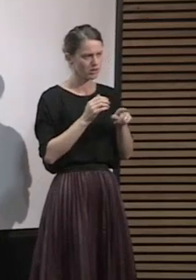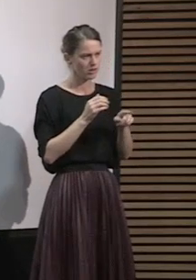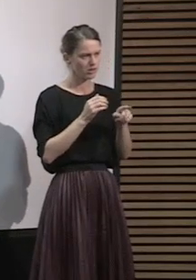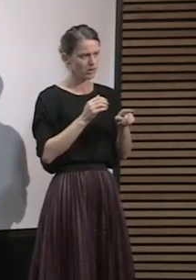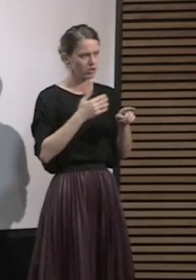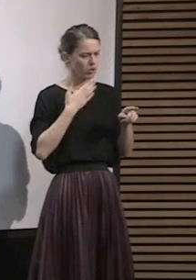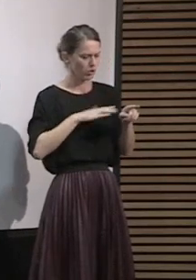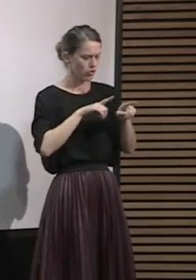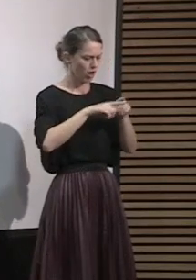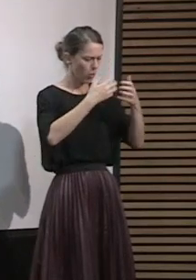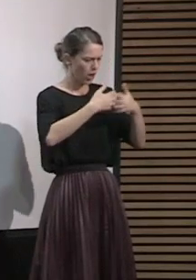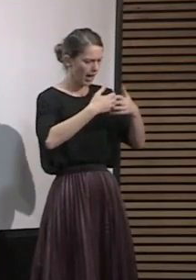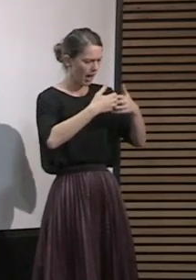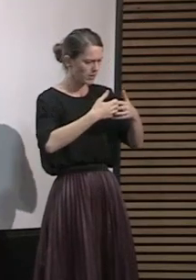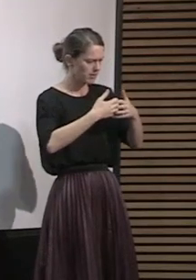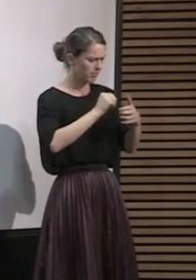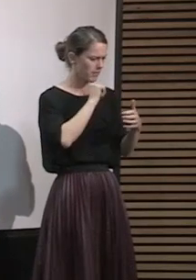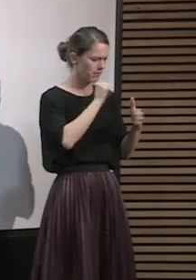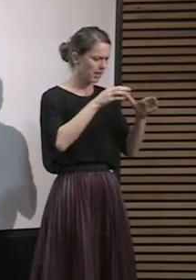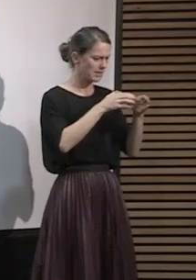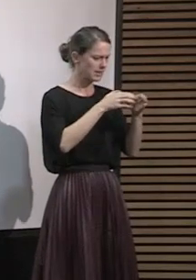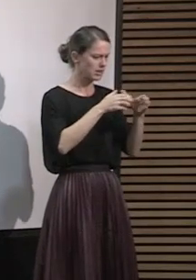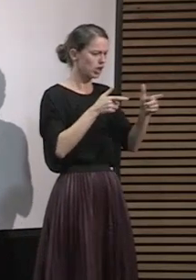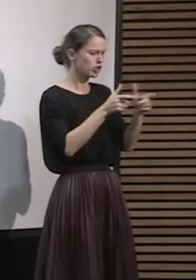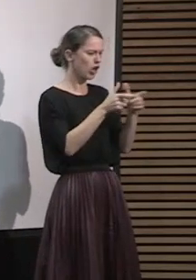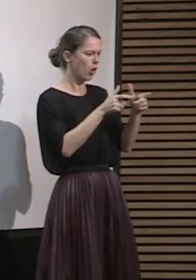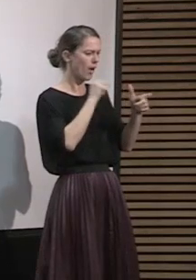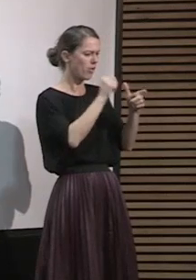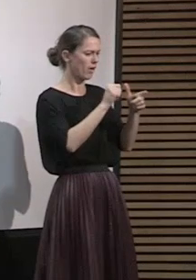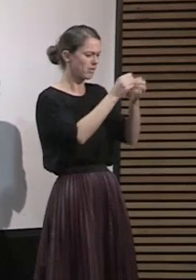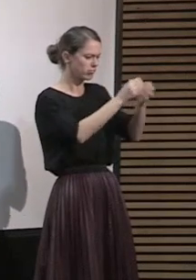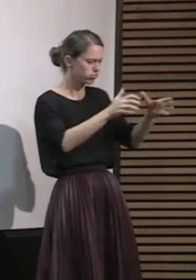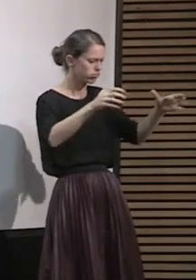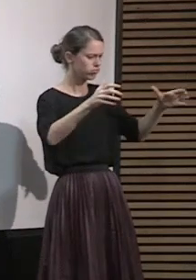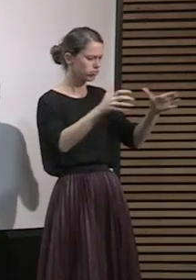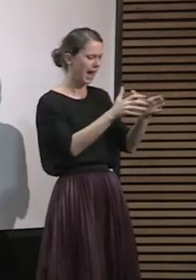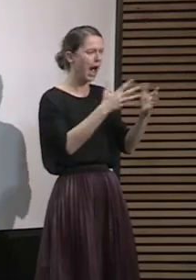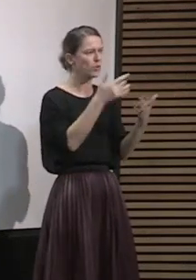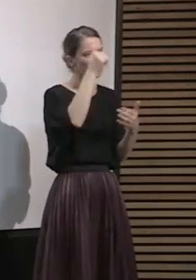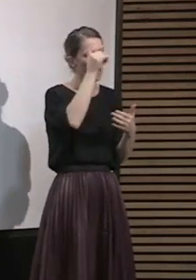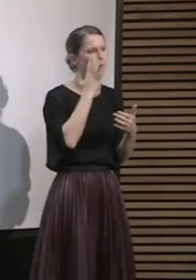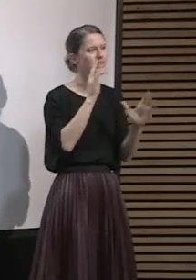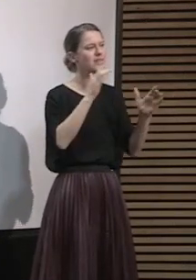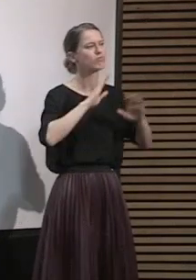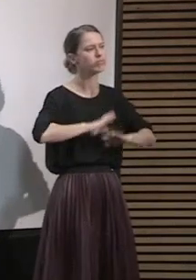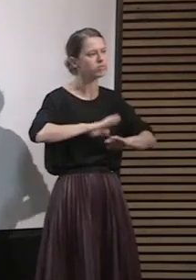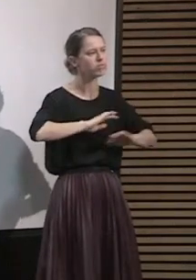of working out whether this particular cluster is coming under control, where yep. you feel comfortable about dropping down the levels? Yes. Mm-hmm. Dr.